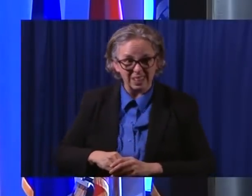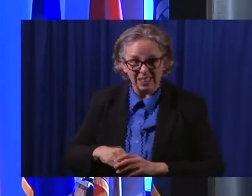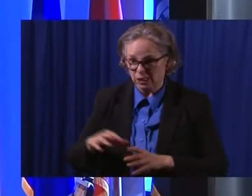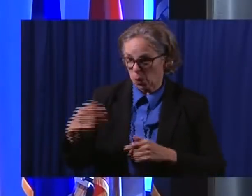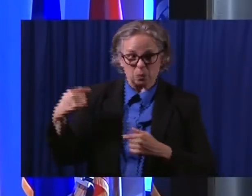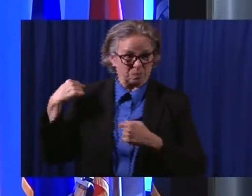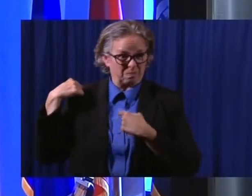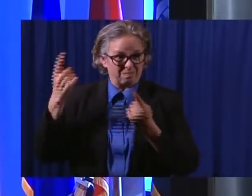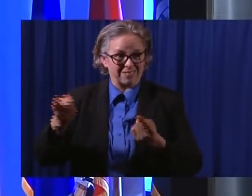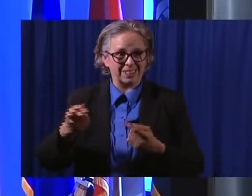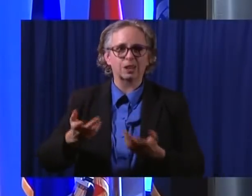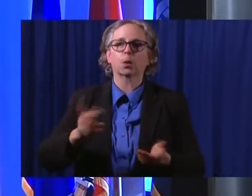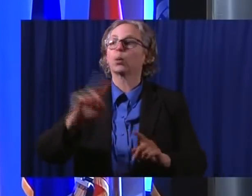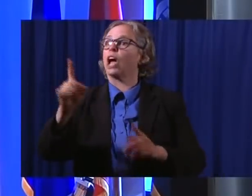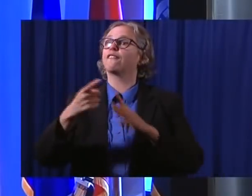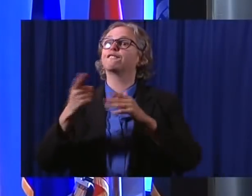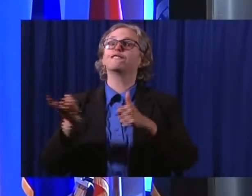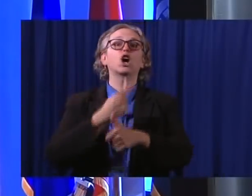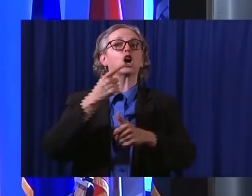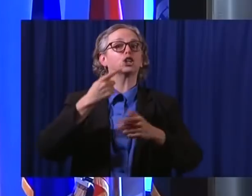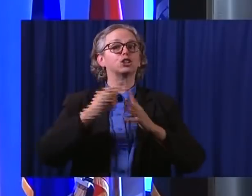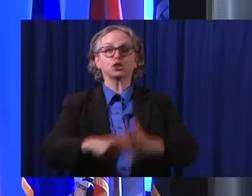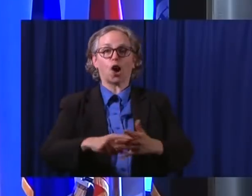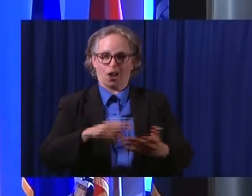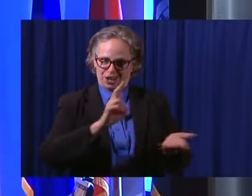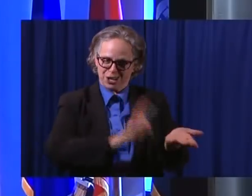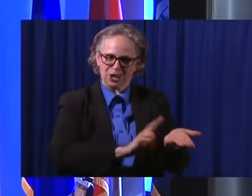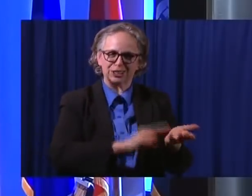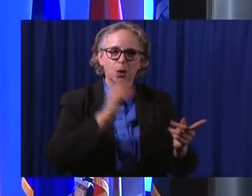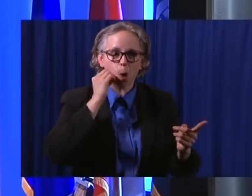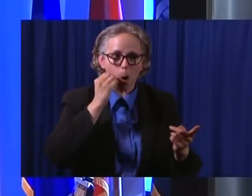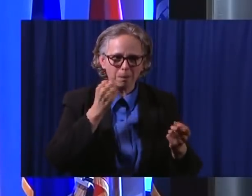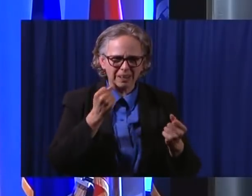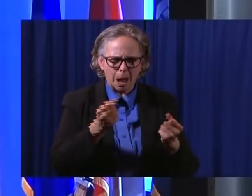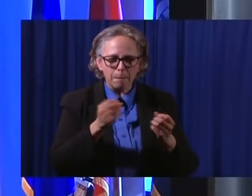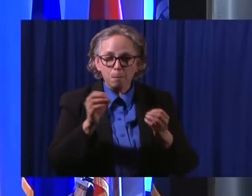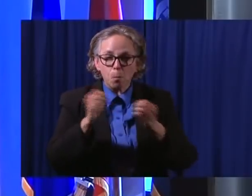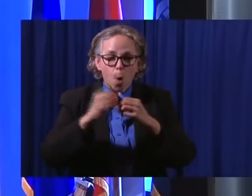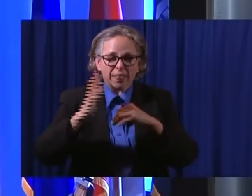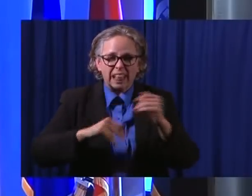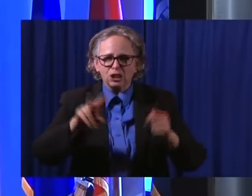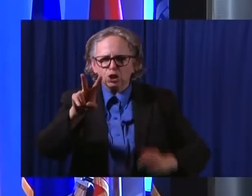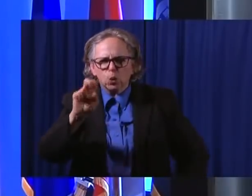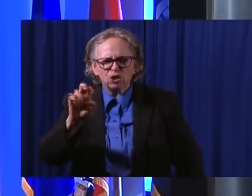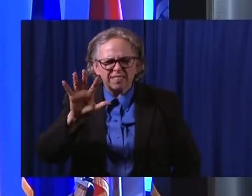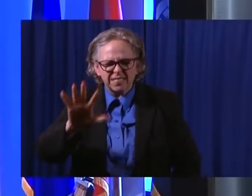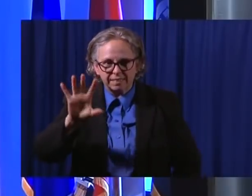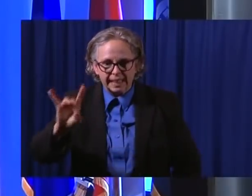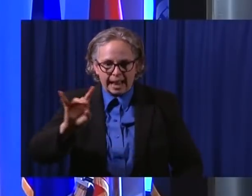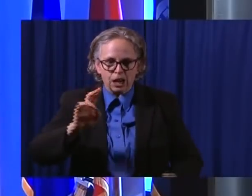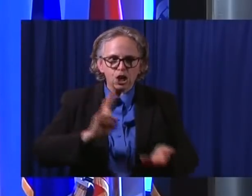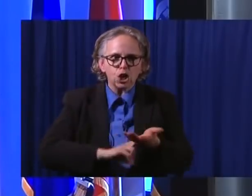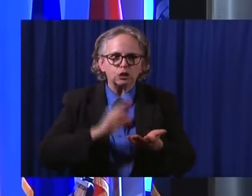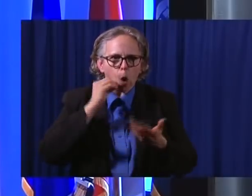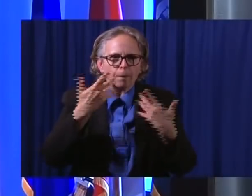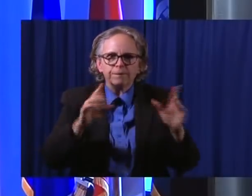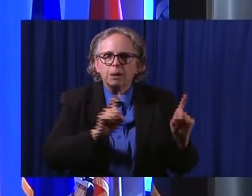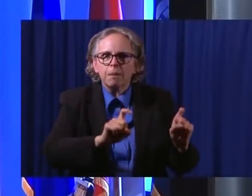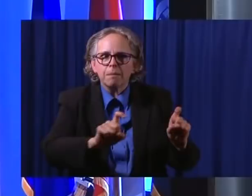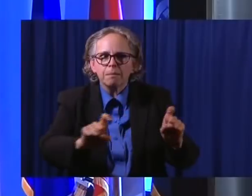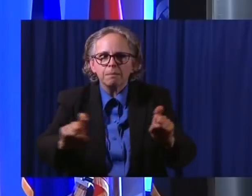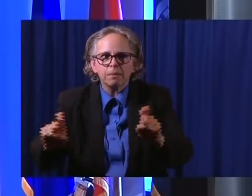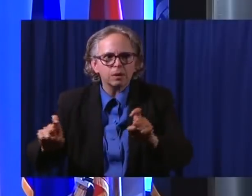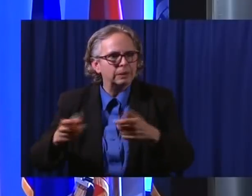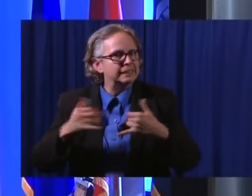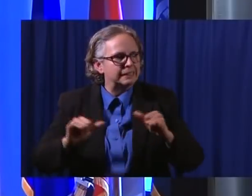homes, and we've done testing in over 258 nursing homes and tested over 25,000 people. And that number continues to increase and will